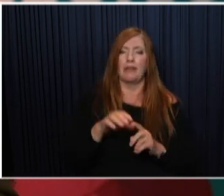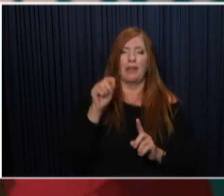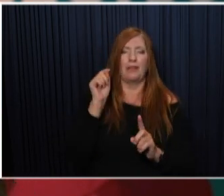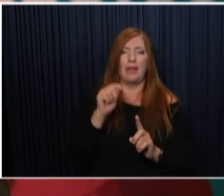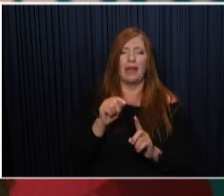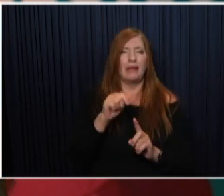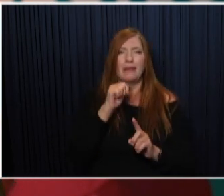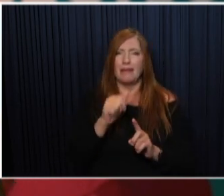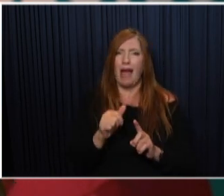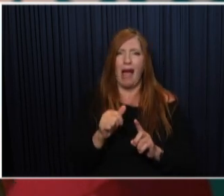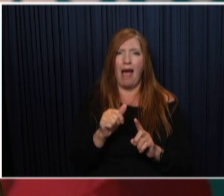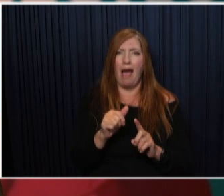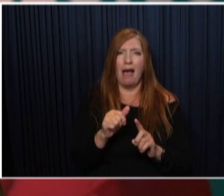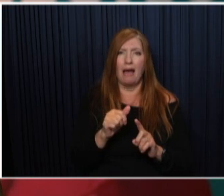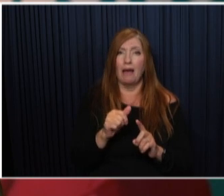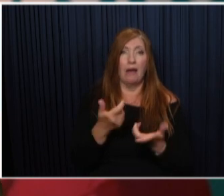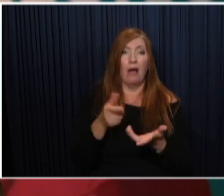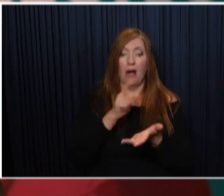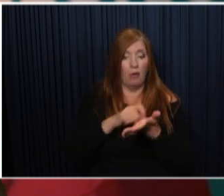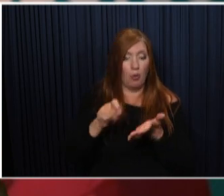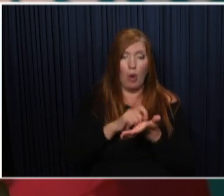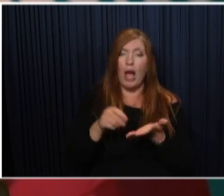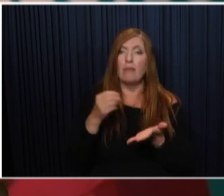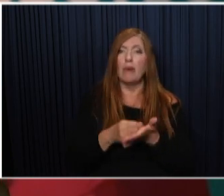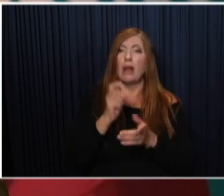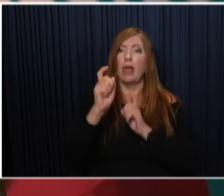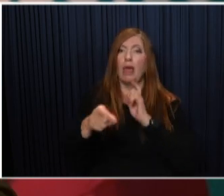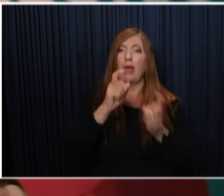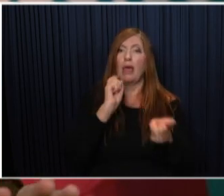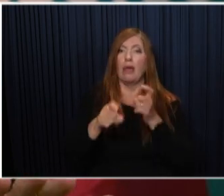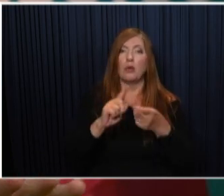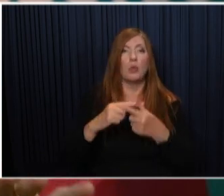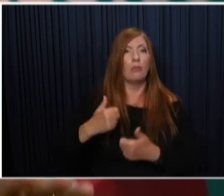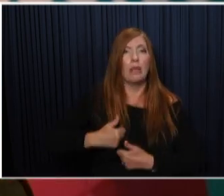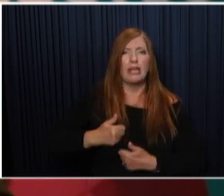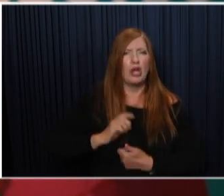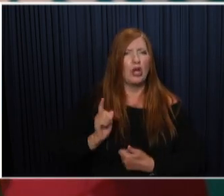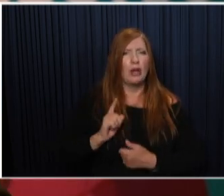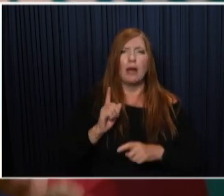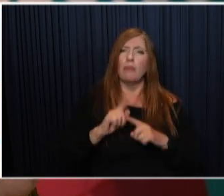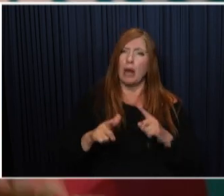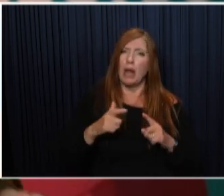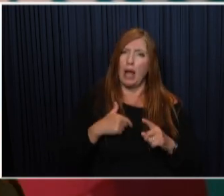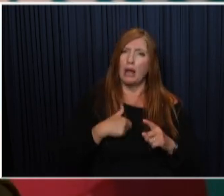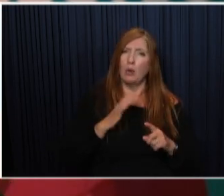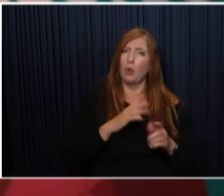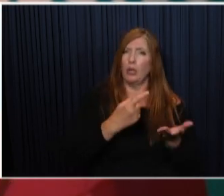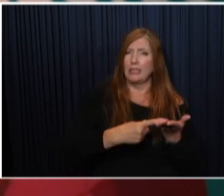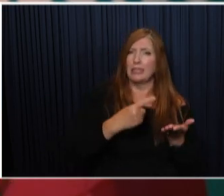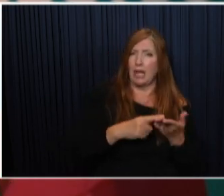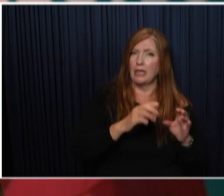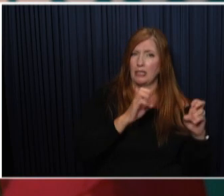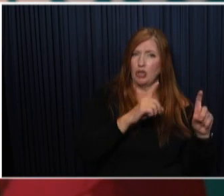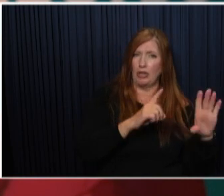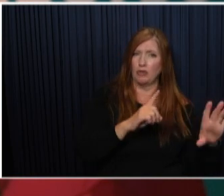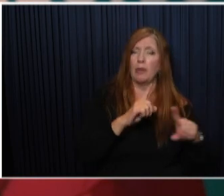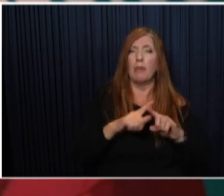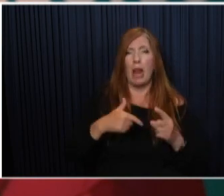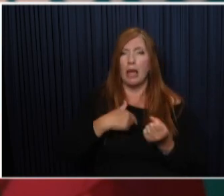This is not an open checkbook for the military. I'm all for we're getting to education. I am all for